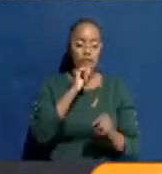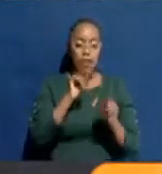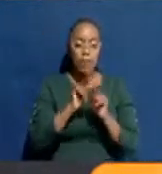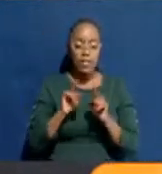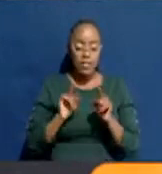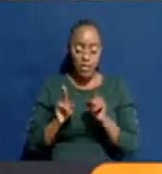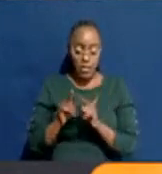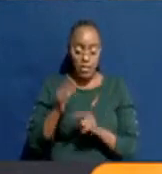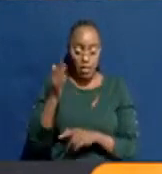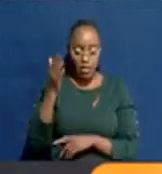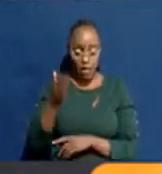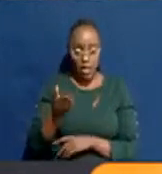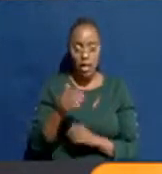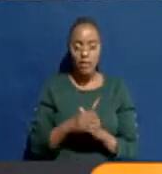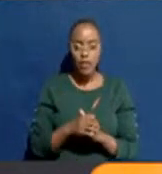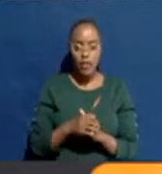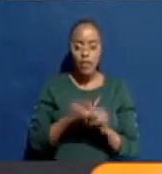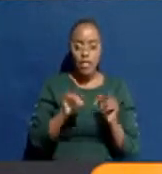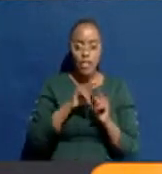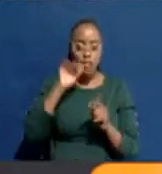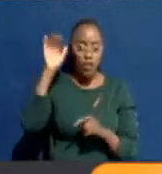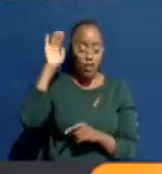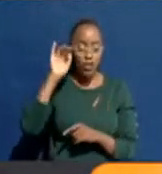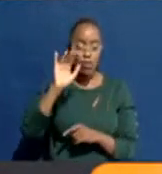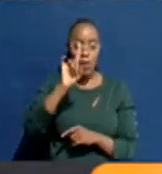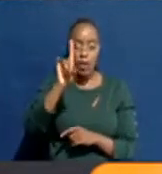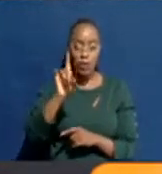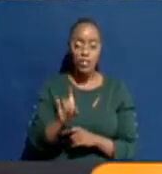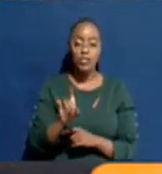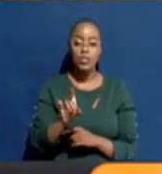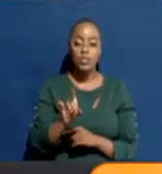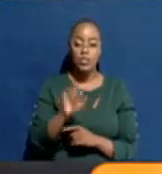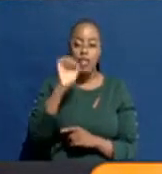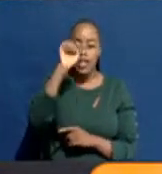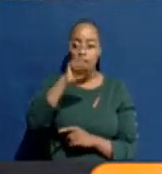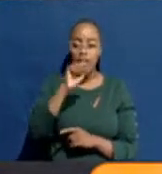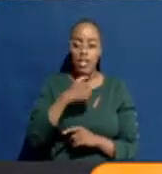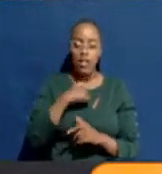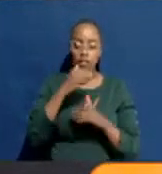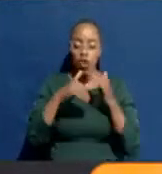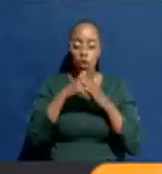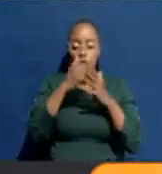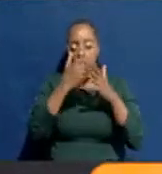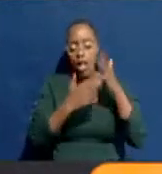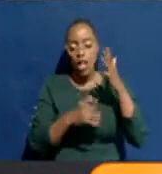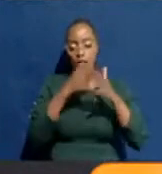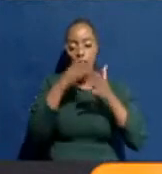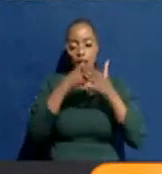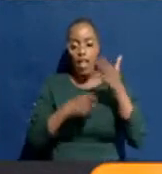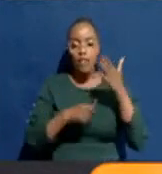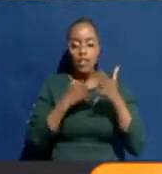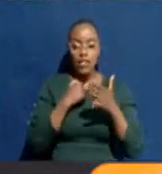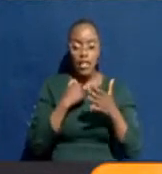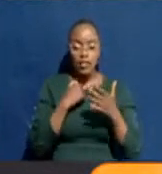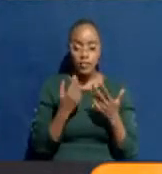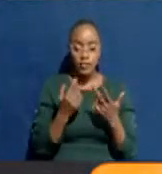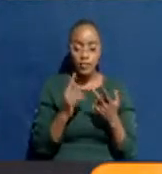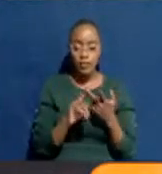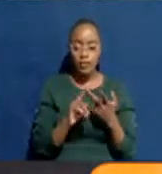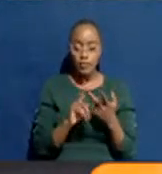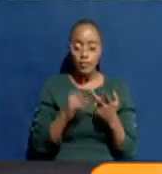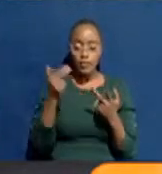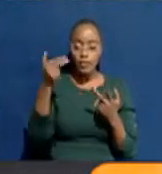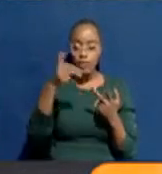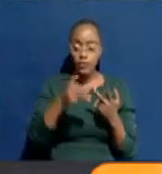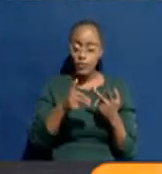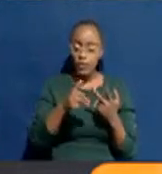sisters here, and I've also listened to your question. Yes, we have all these levies. We have fuel